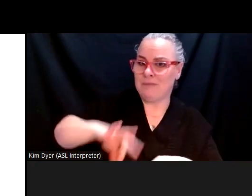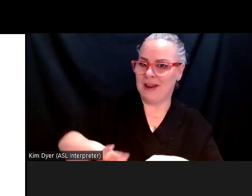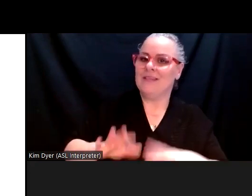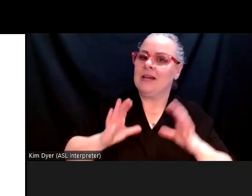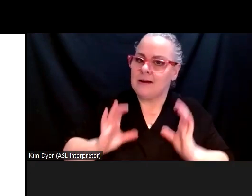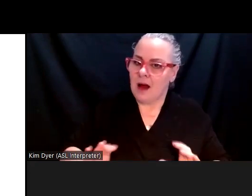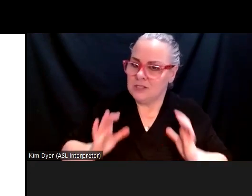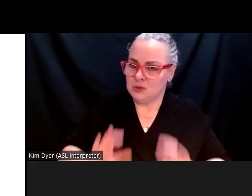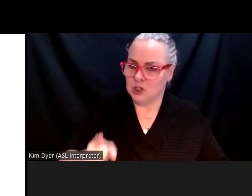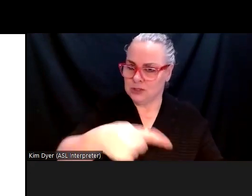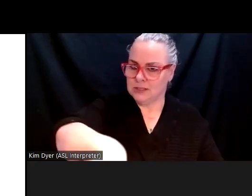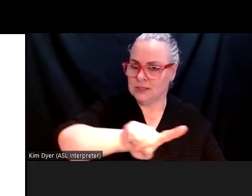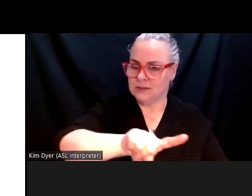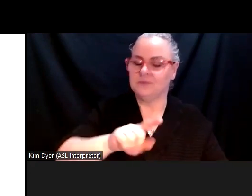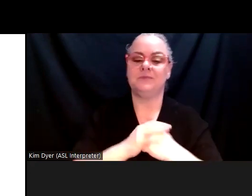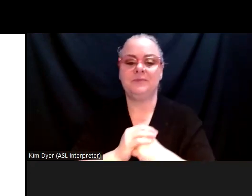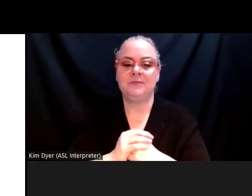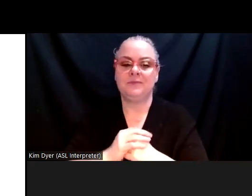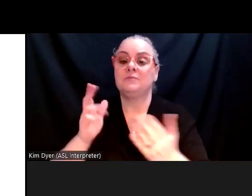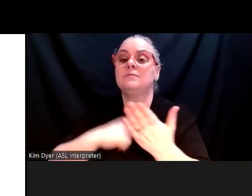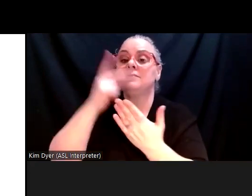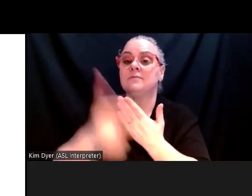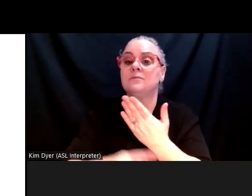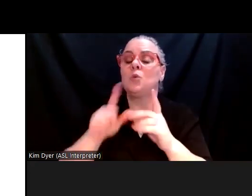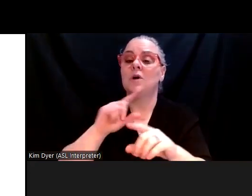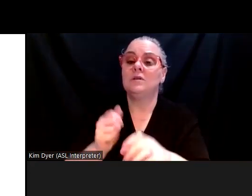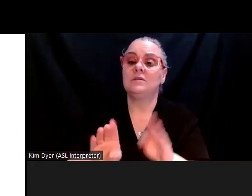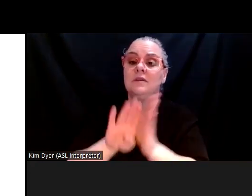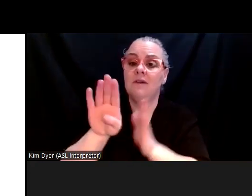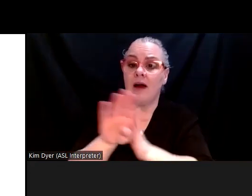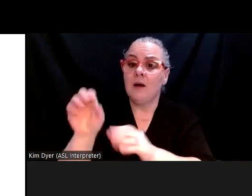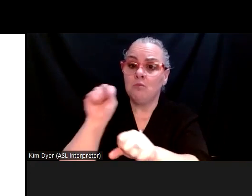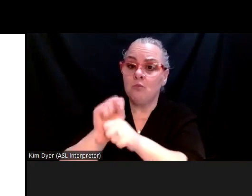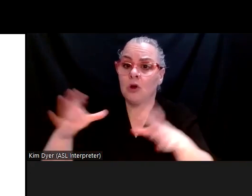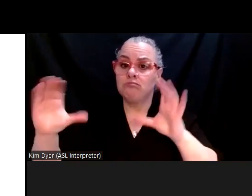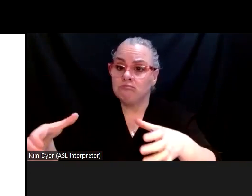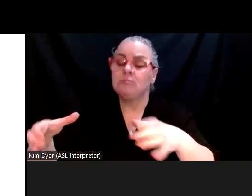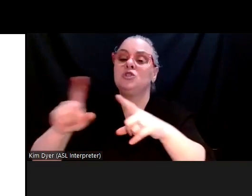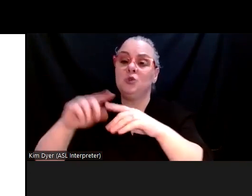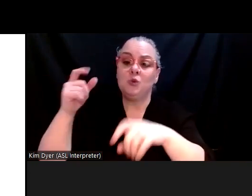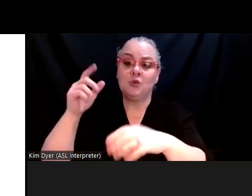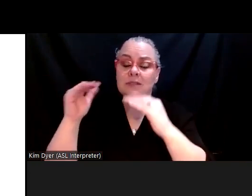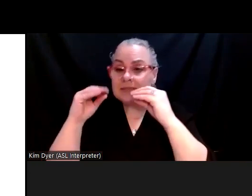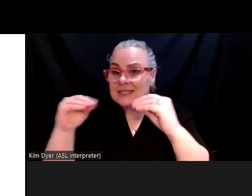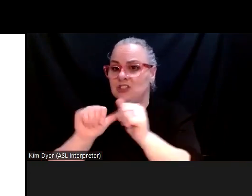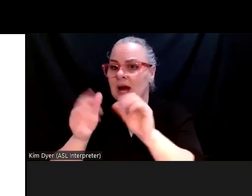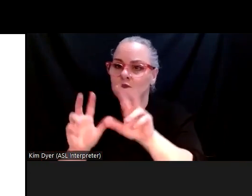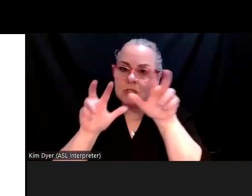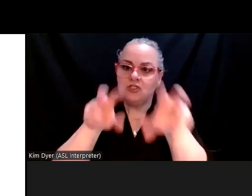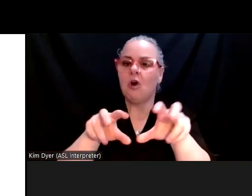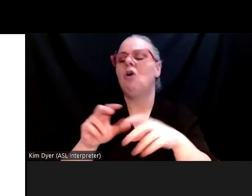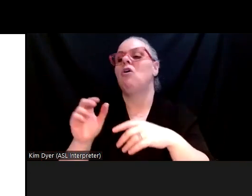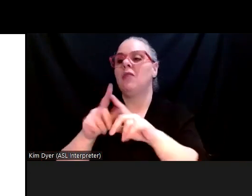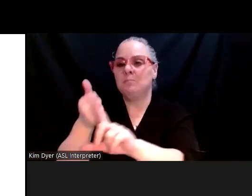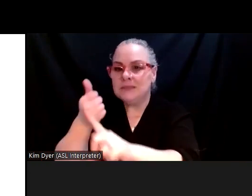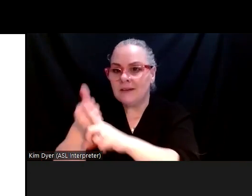customers. The program will also invest in workforce development and training to teach proper sizing, installation, and selection.